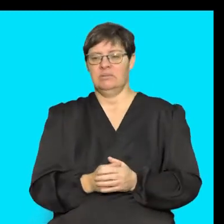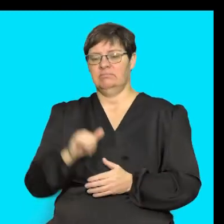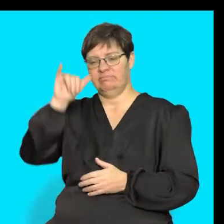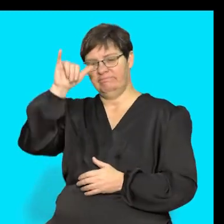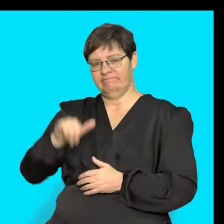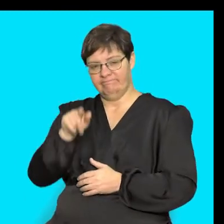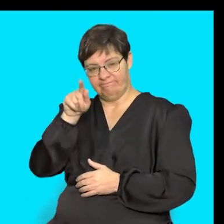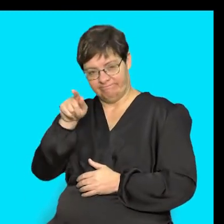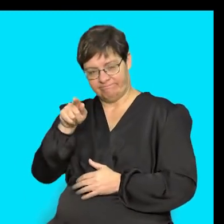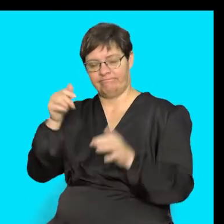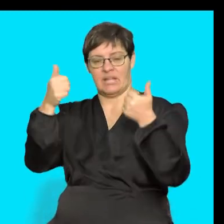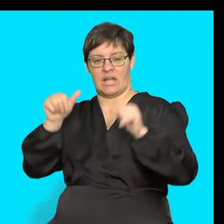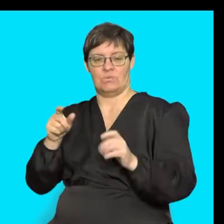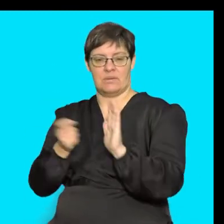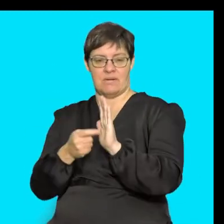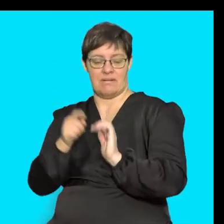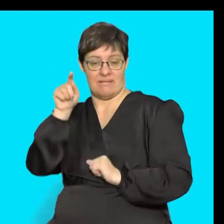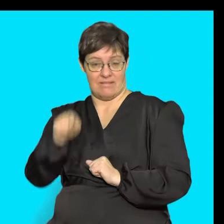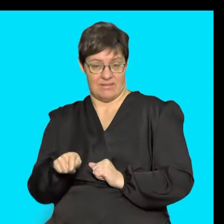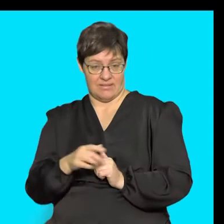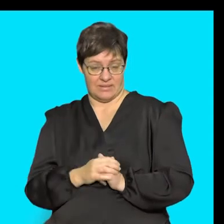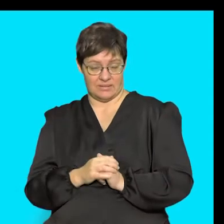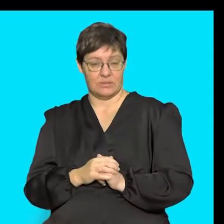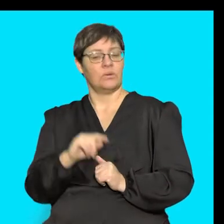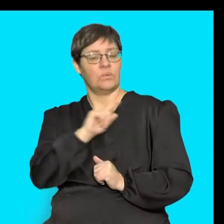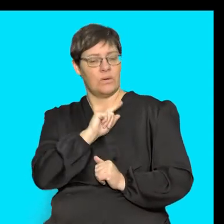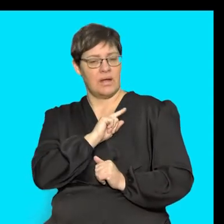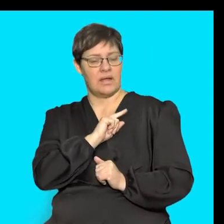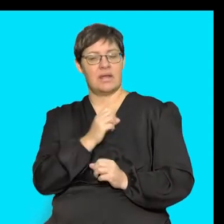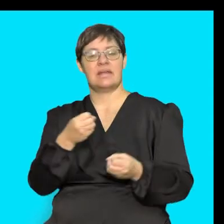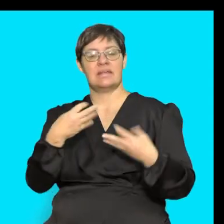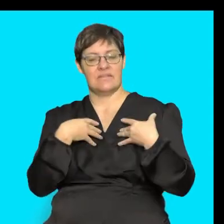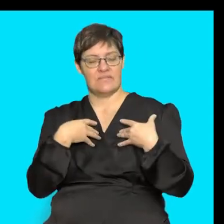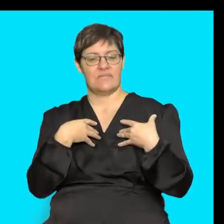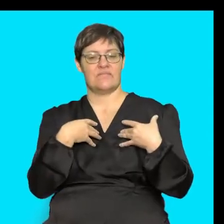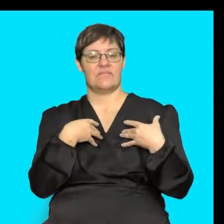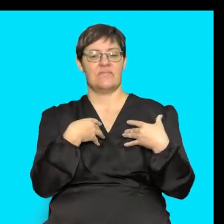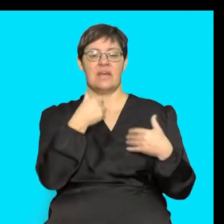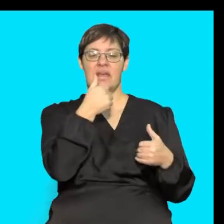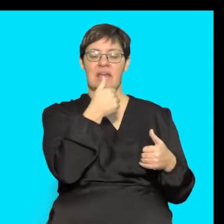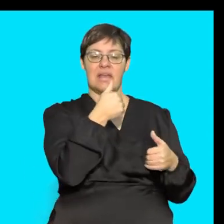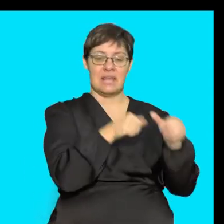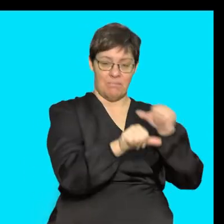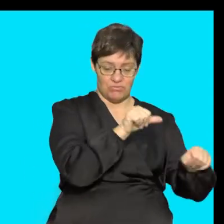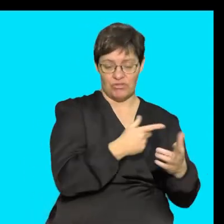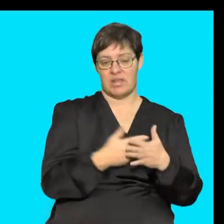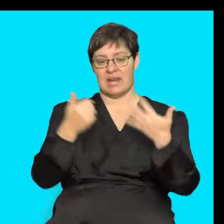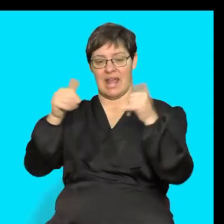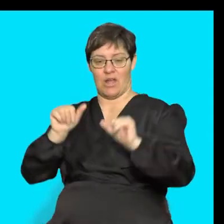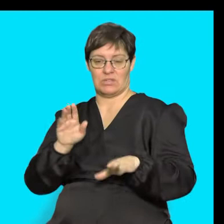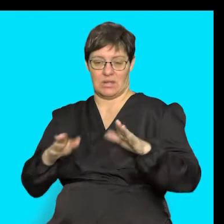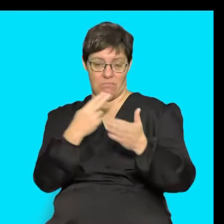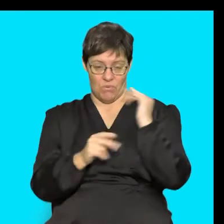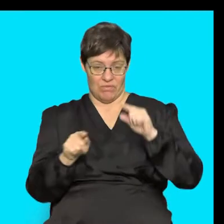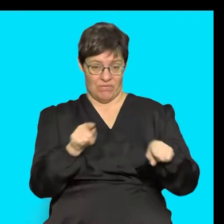we have to put the accounting marks there, because we're given chemistry marks and accounting. So we have to